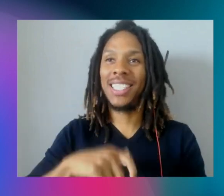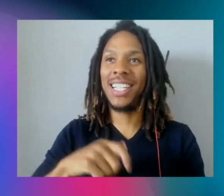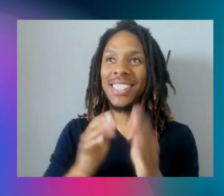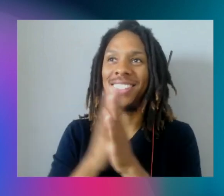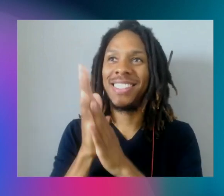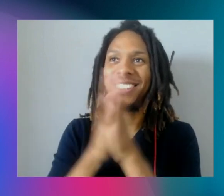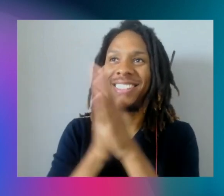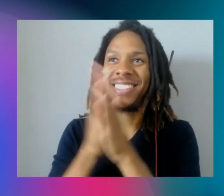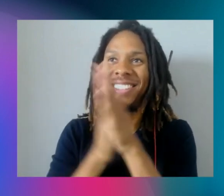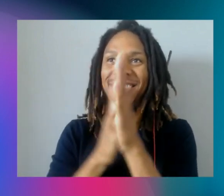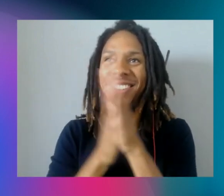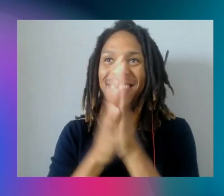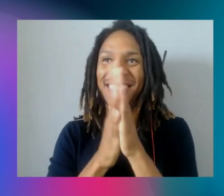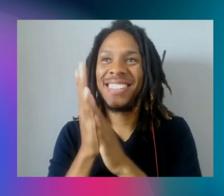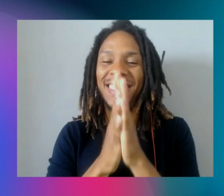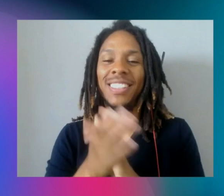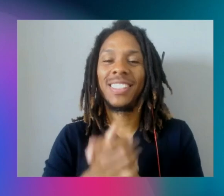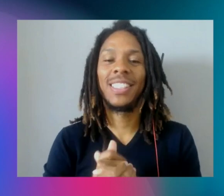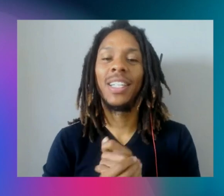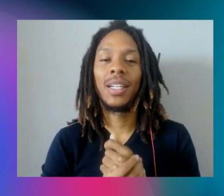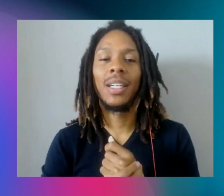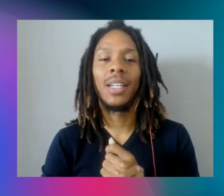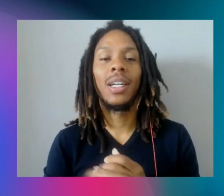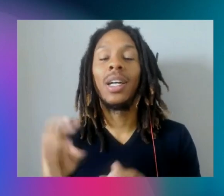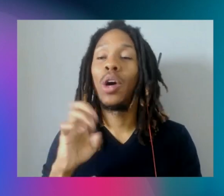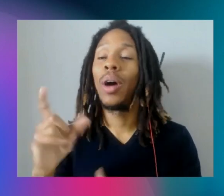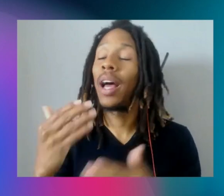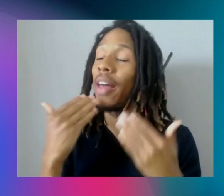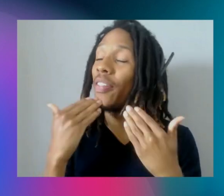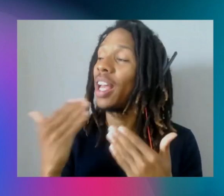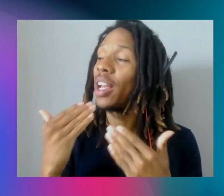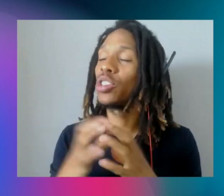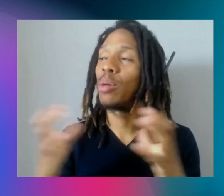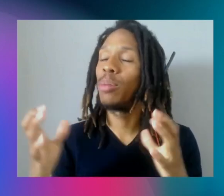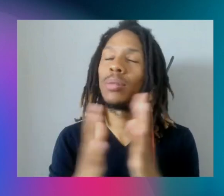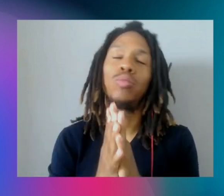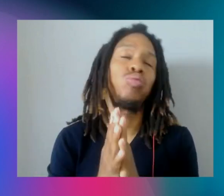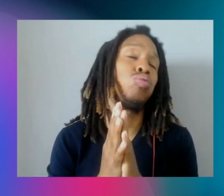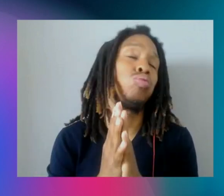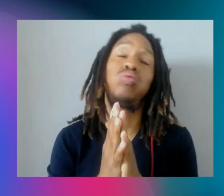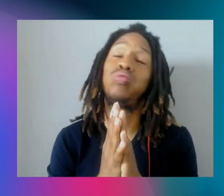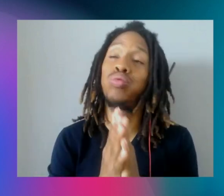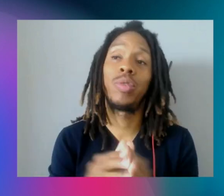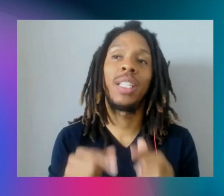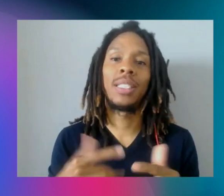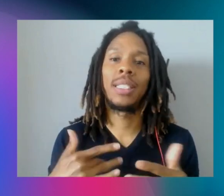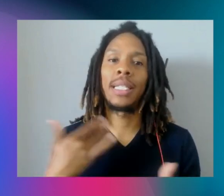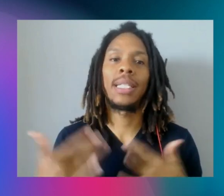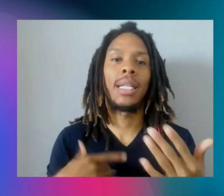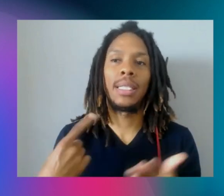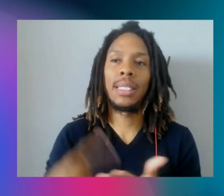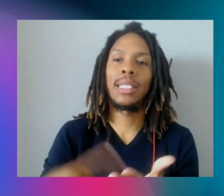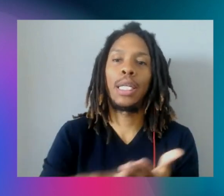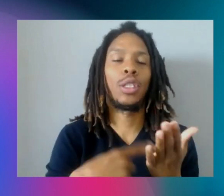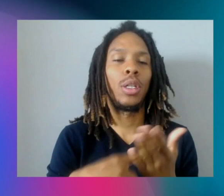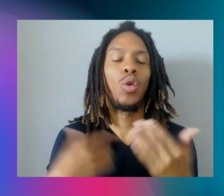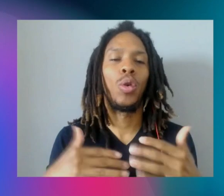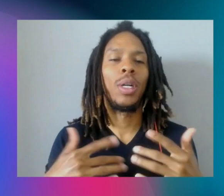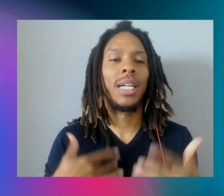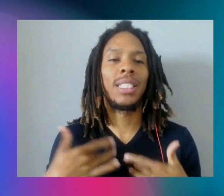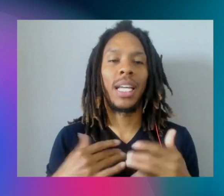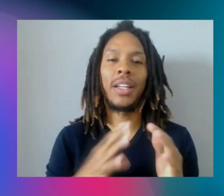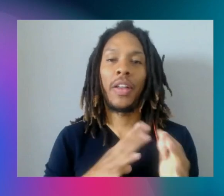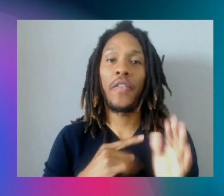time. Yes. Well, thank you so much. I mean, this is an exciting talk. This is an exciting feature from